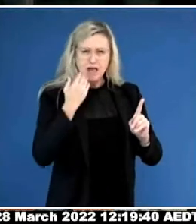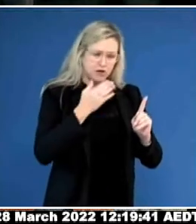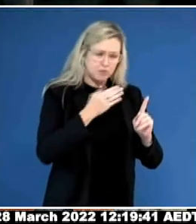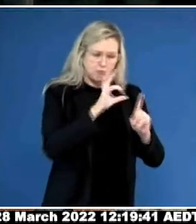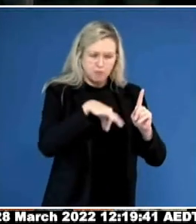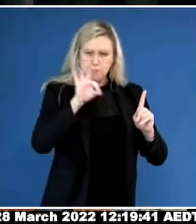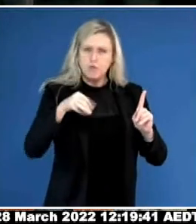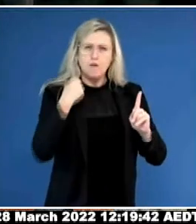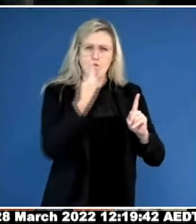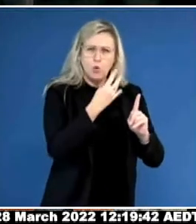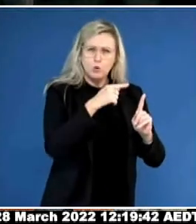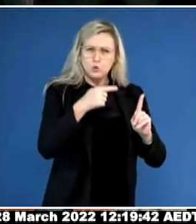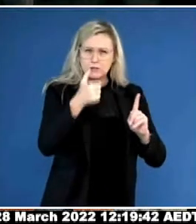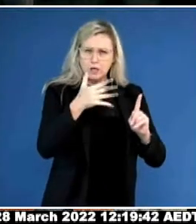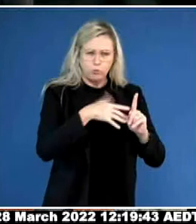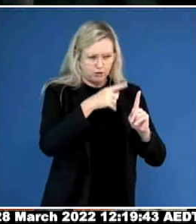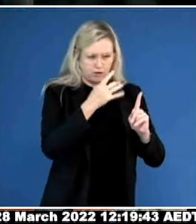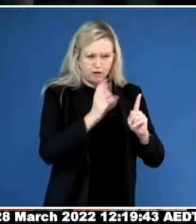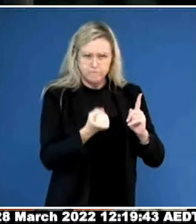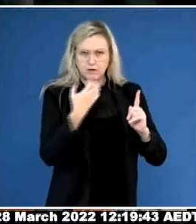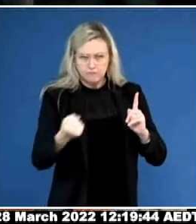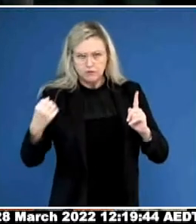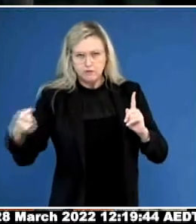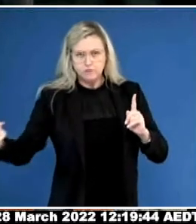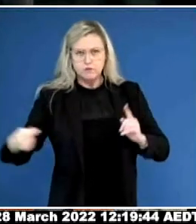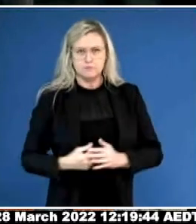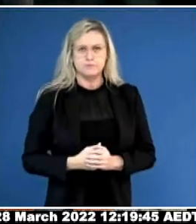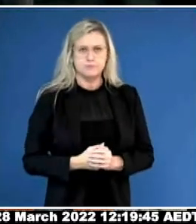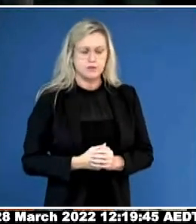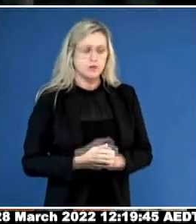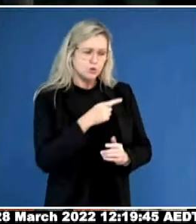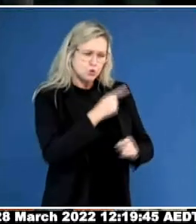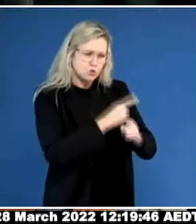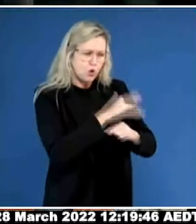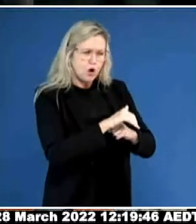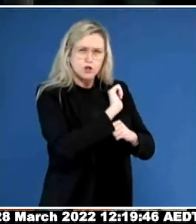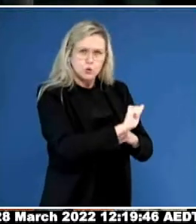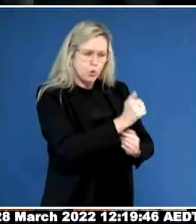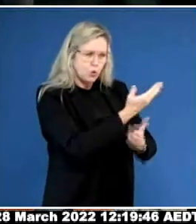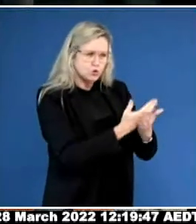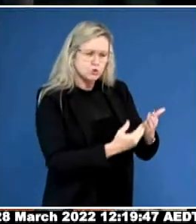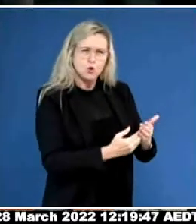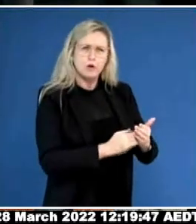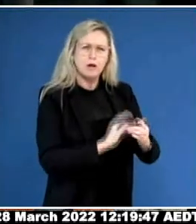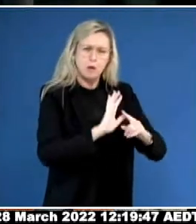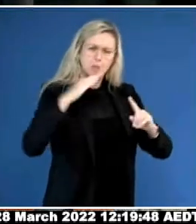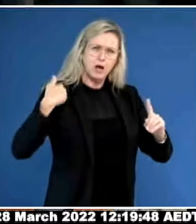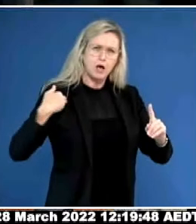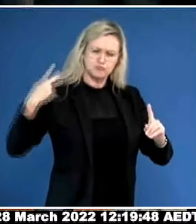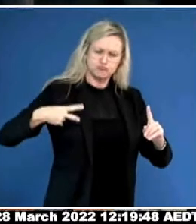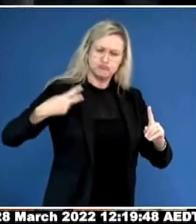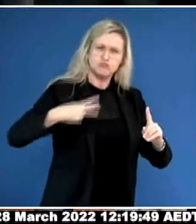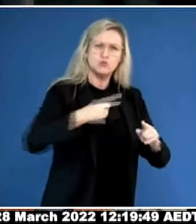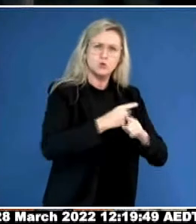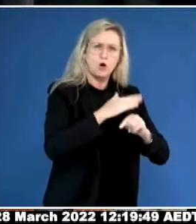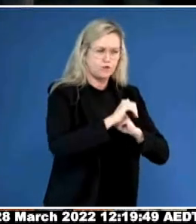You have spoken about your personal story on a few occasions, and each time it's hard